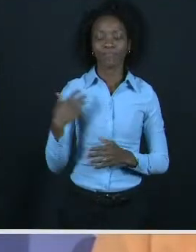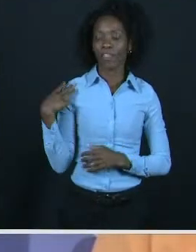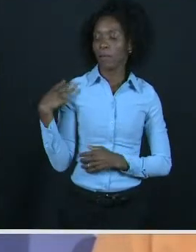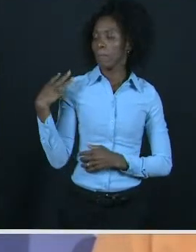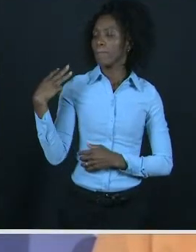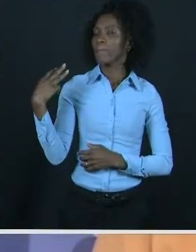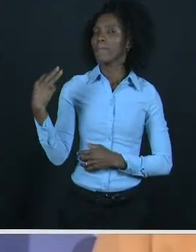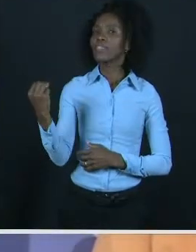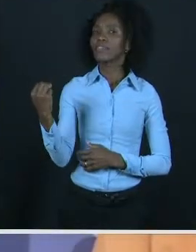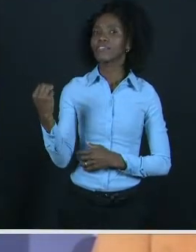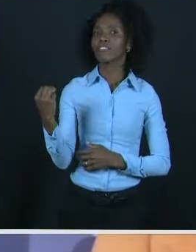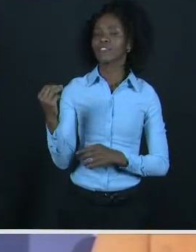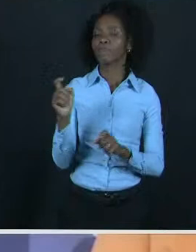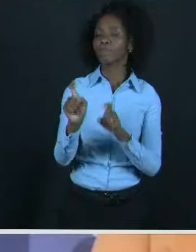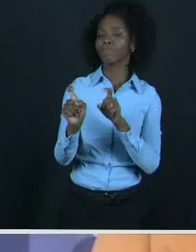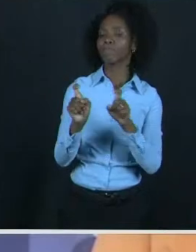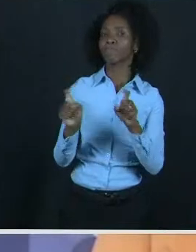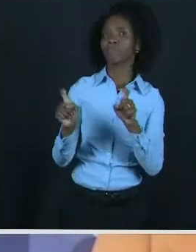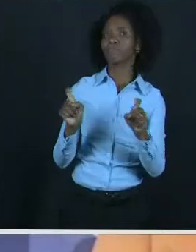ministers